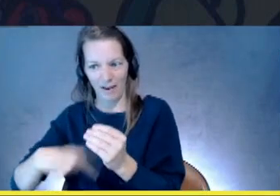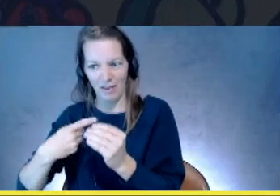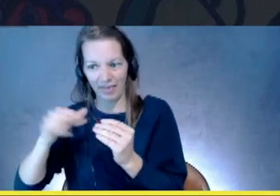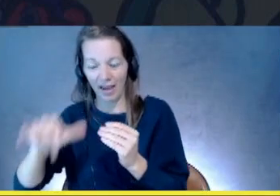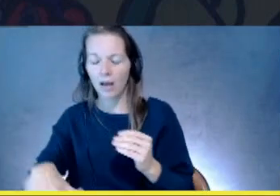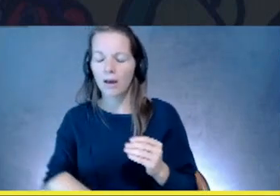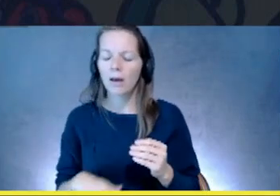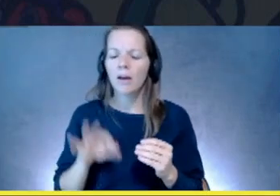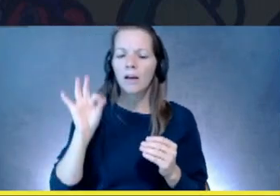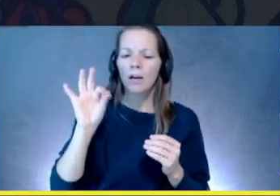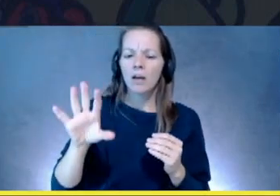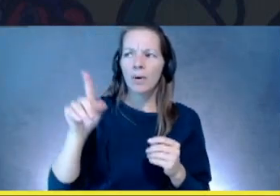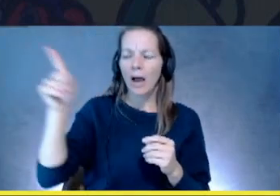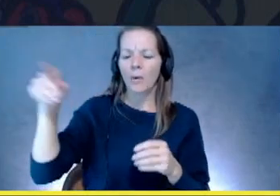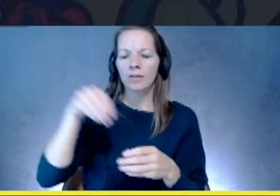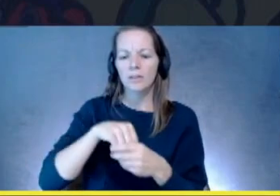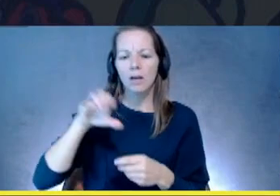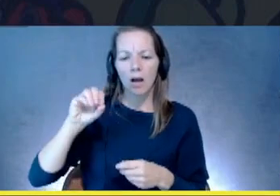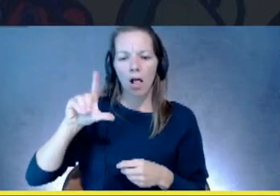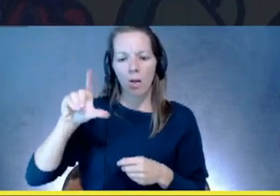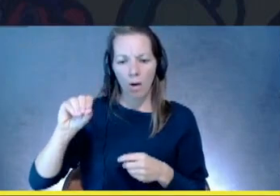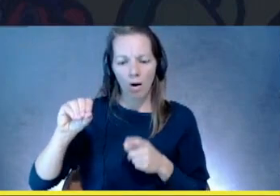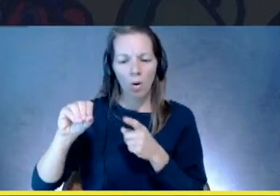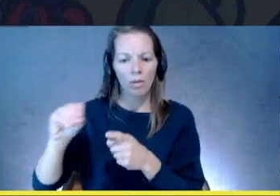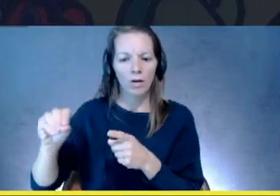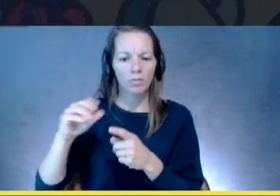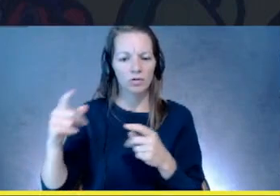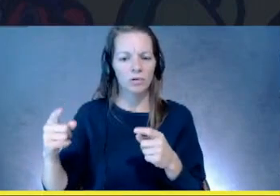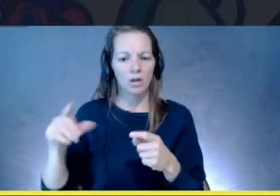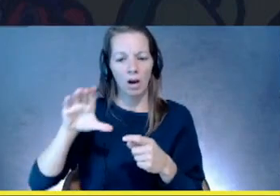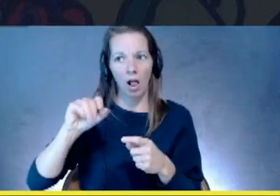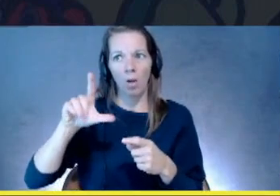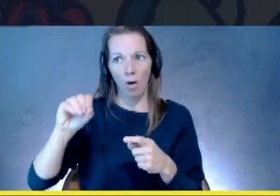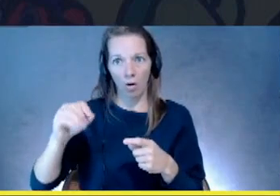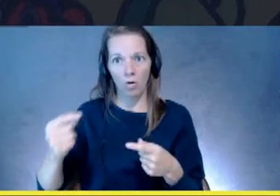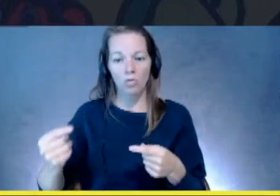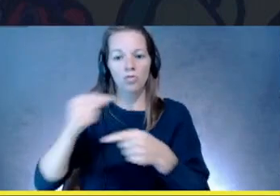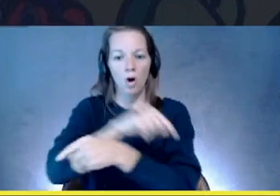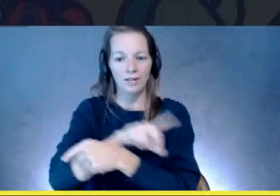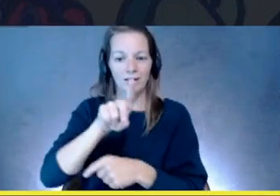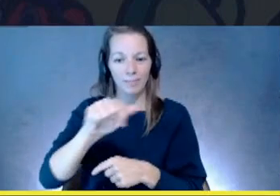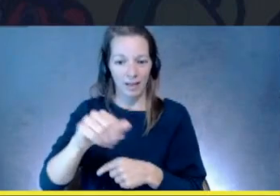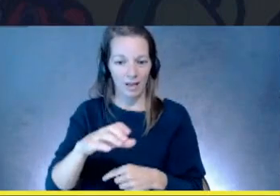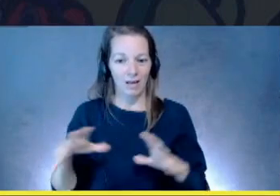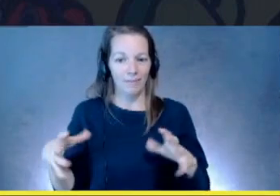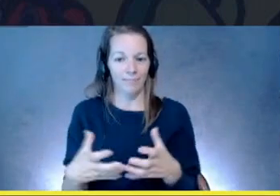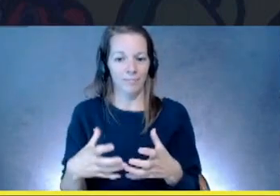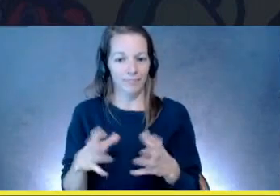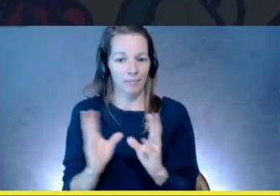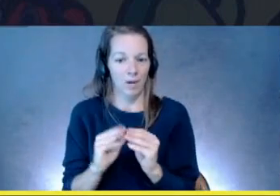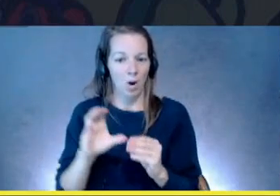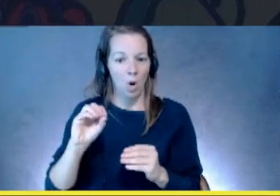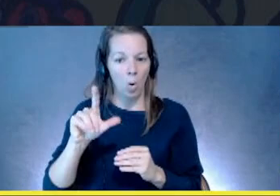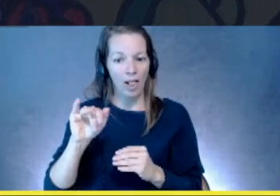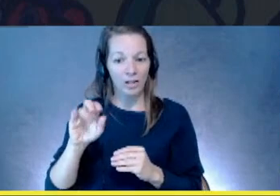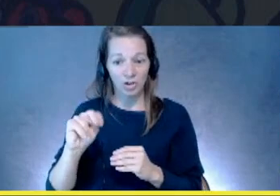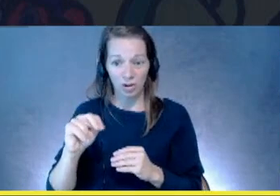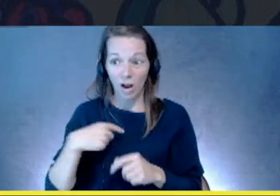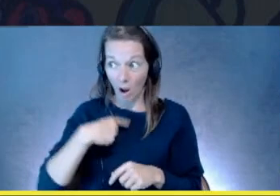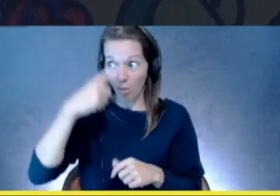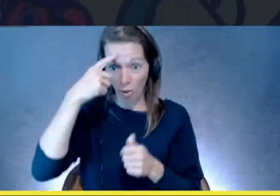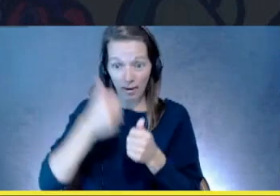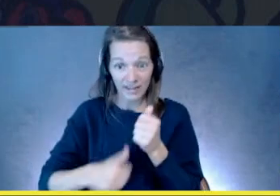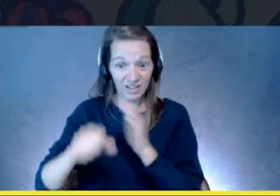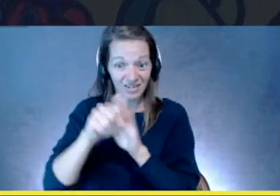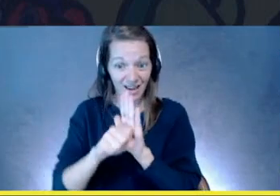Colorado, there was something called the Colorado Cross Disability Coalition, which I kind of assumed there was one of those in every state, but I looked